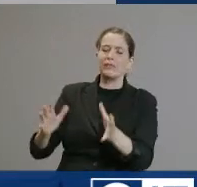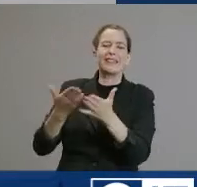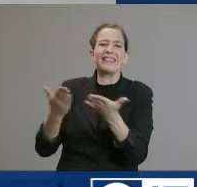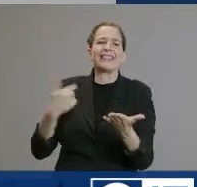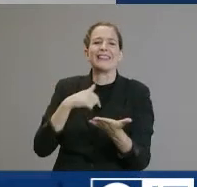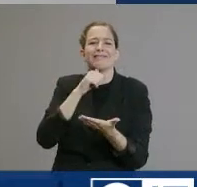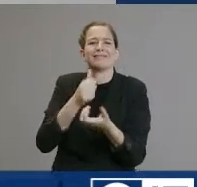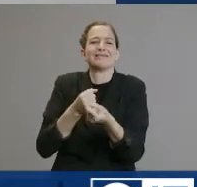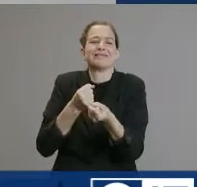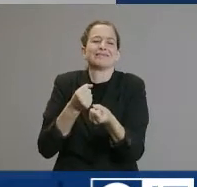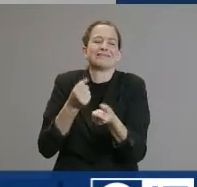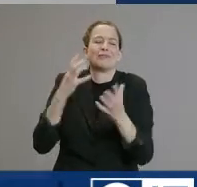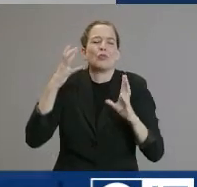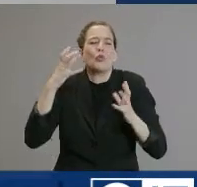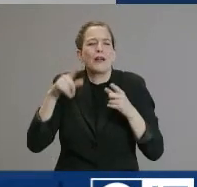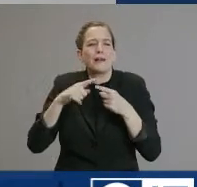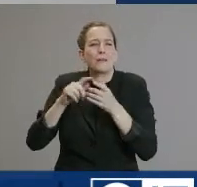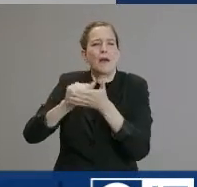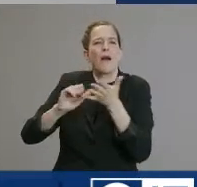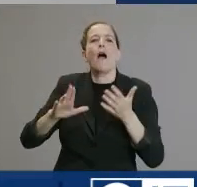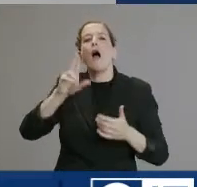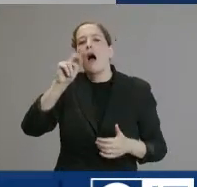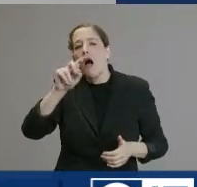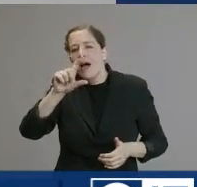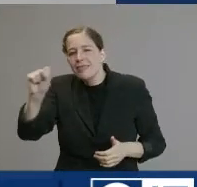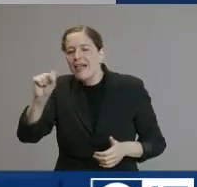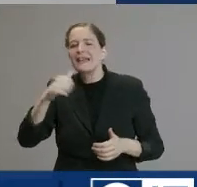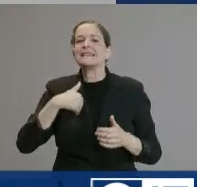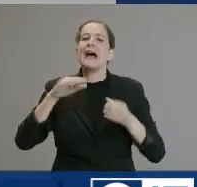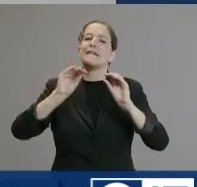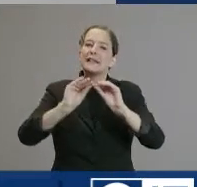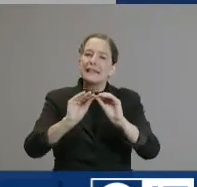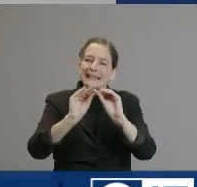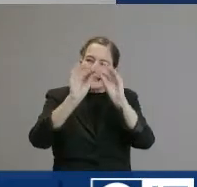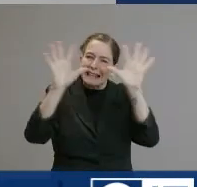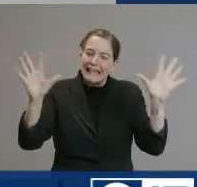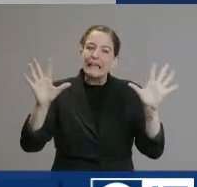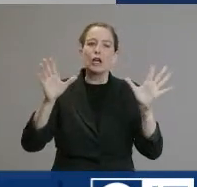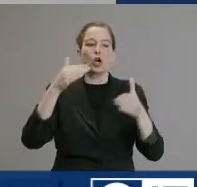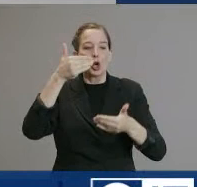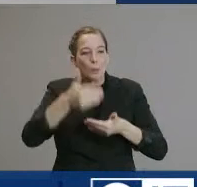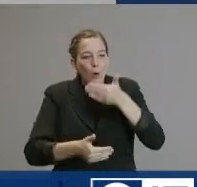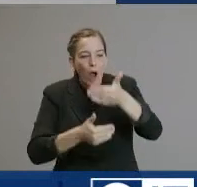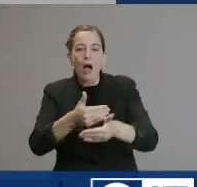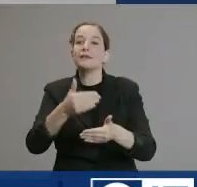process for people that would like to pursue that.